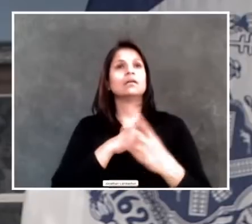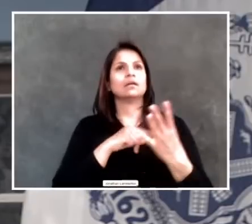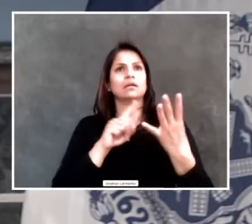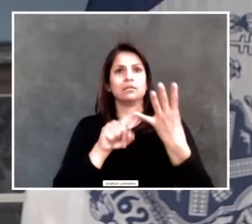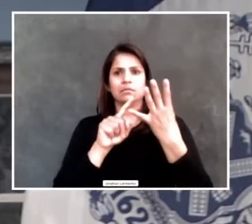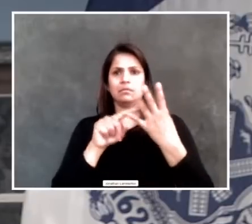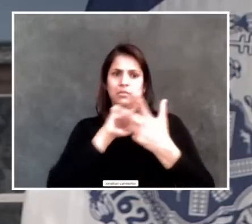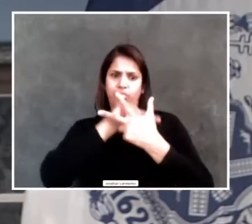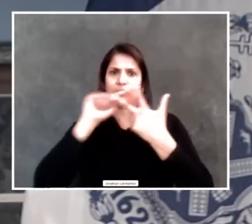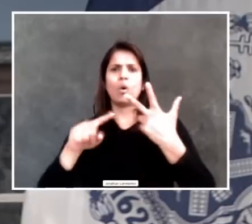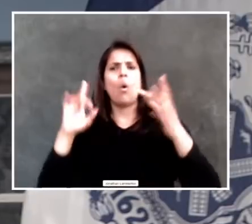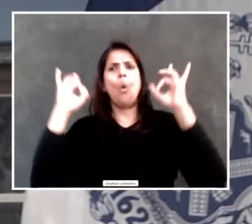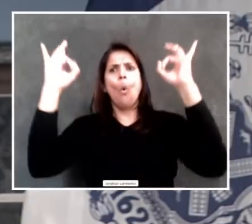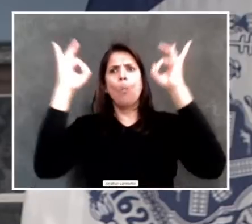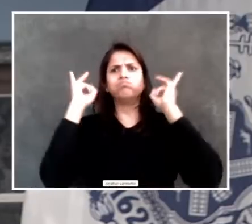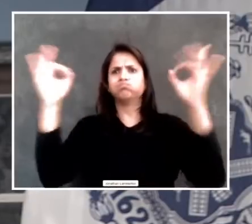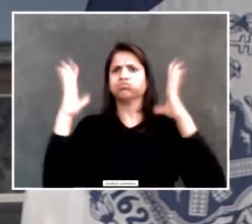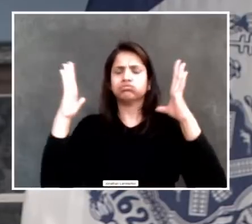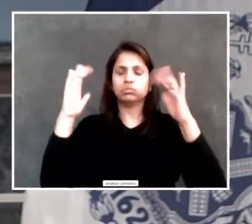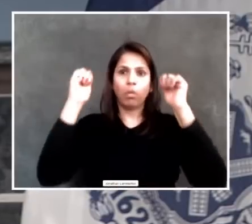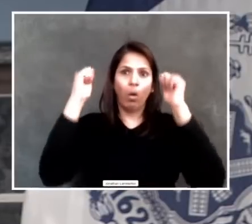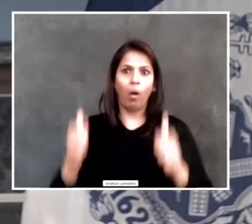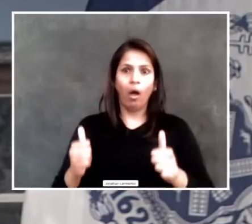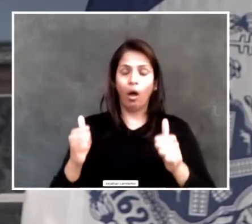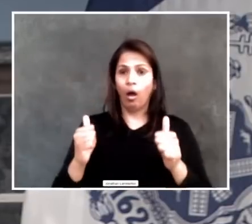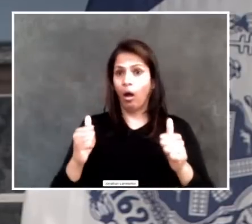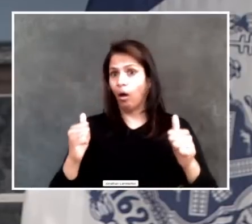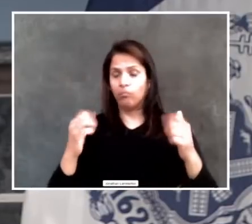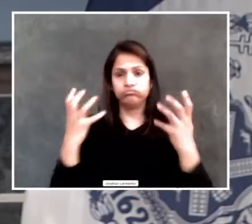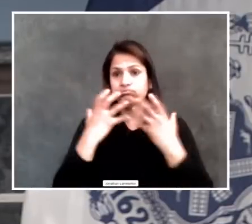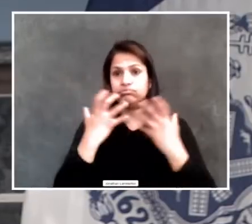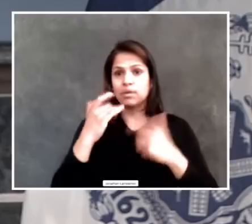nowhere near what I'd like to see. I am continuing to push the White House